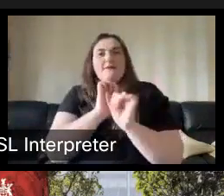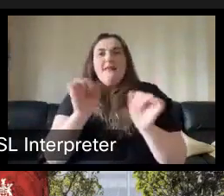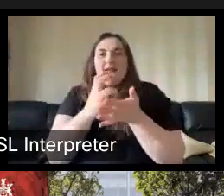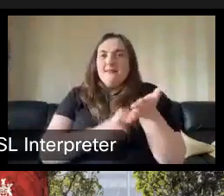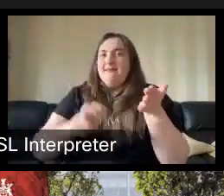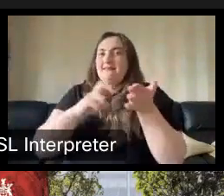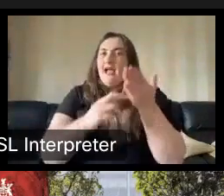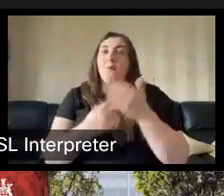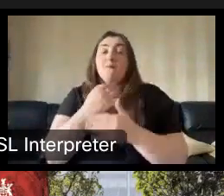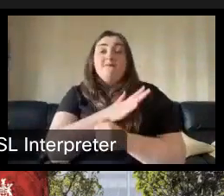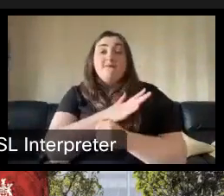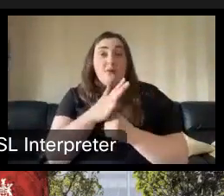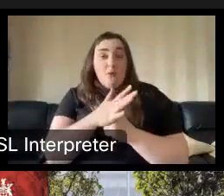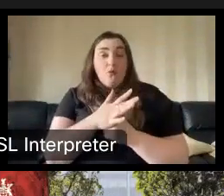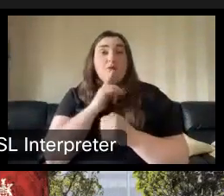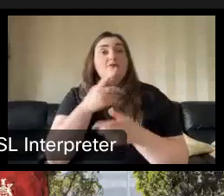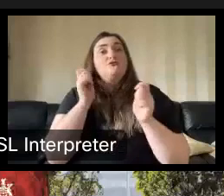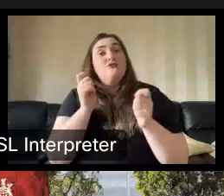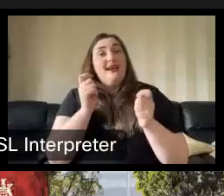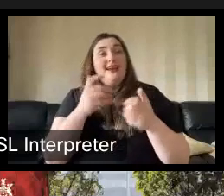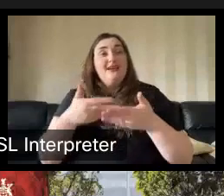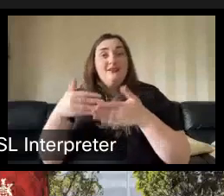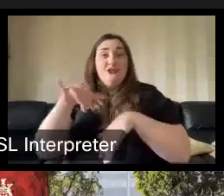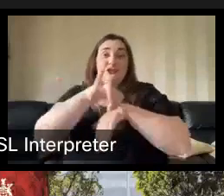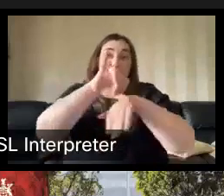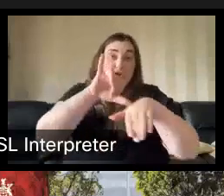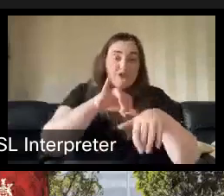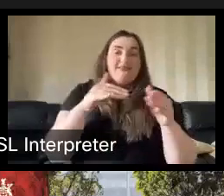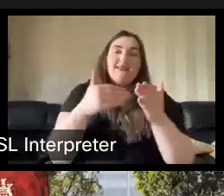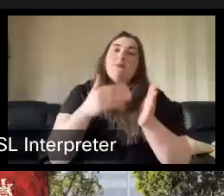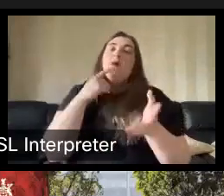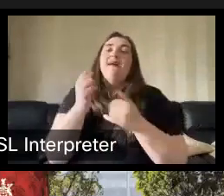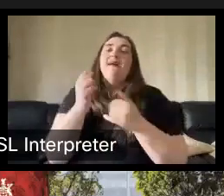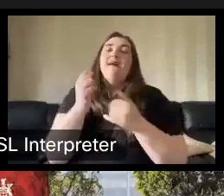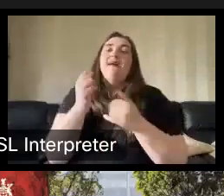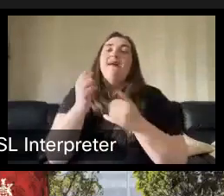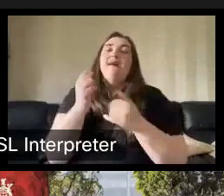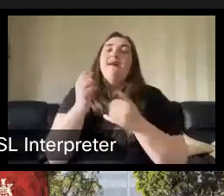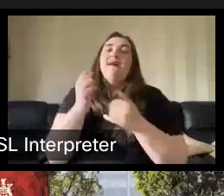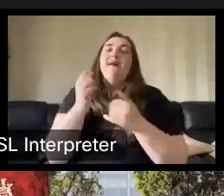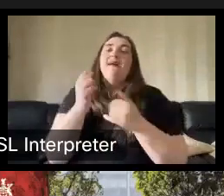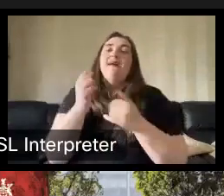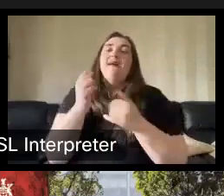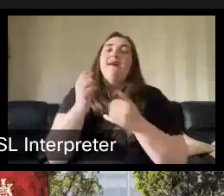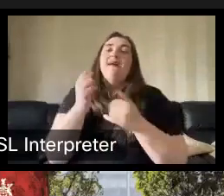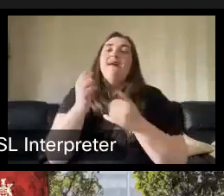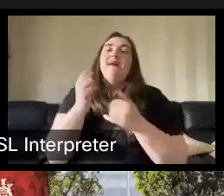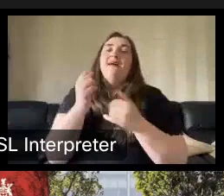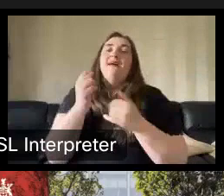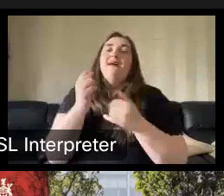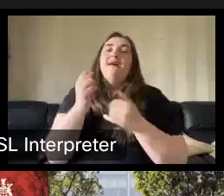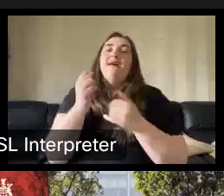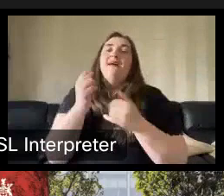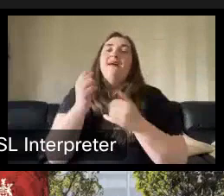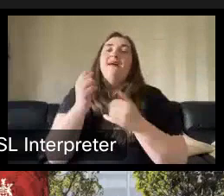want to train the surgeons initially, but we have anaesthetists interested and involved as well. Anyway, we'll figure all